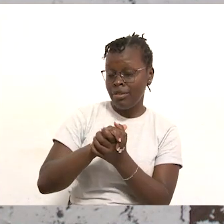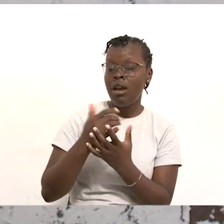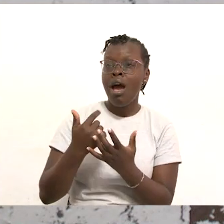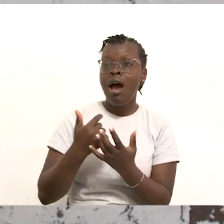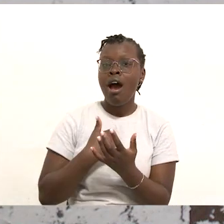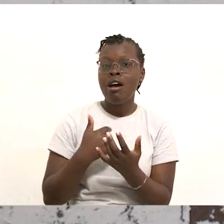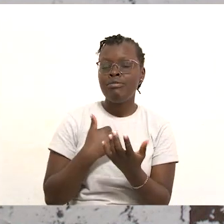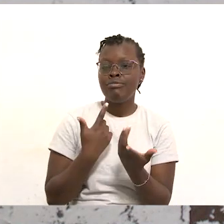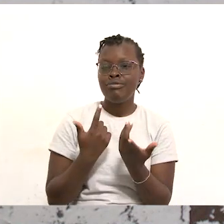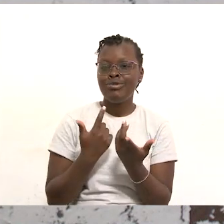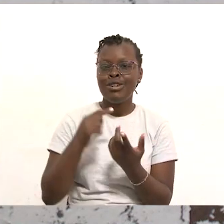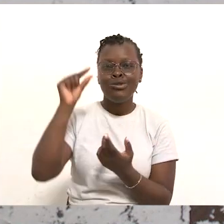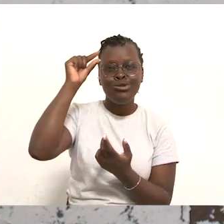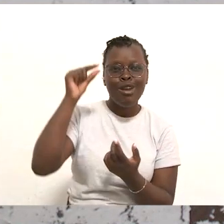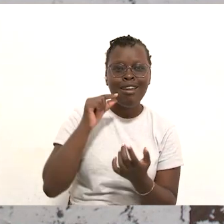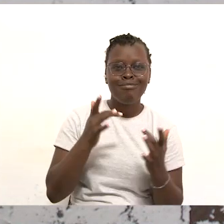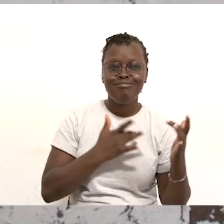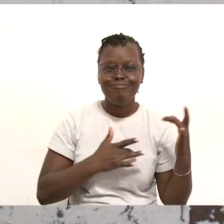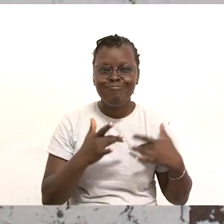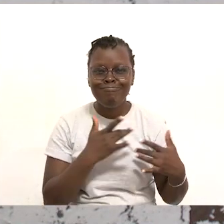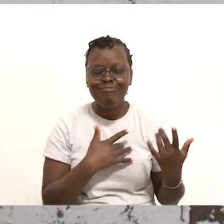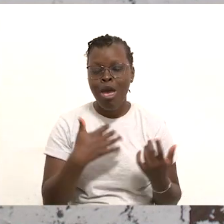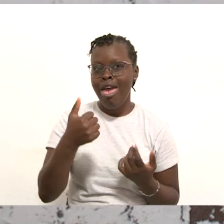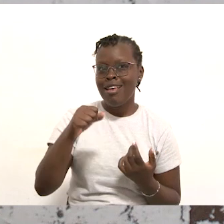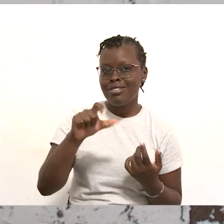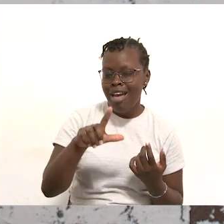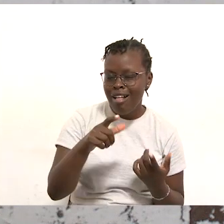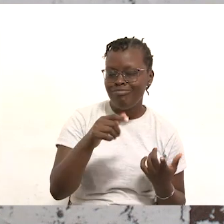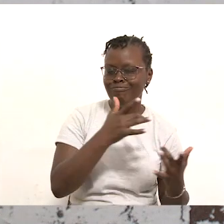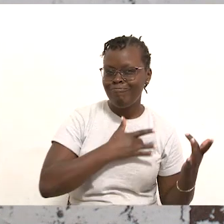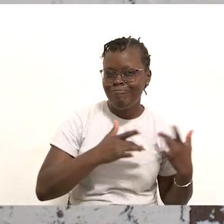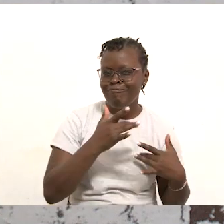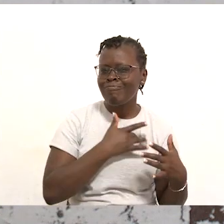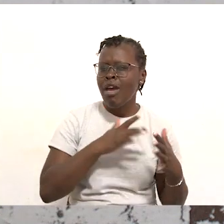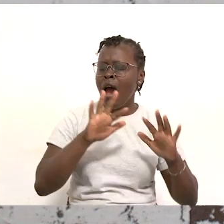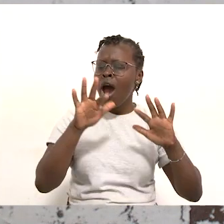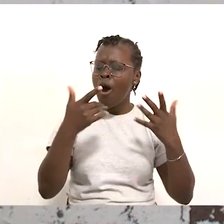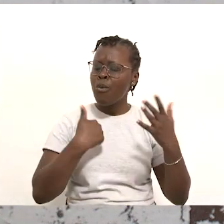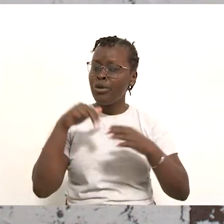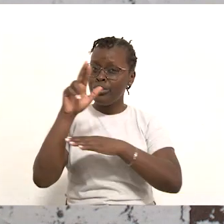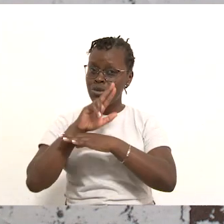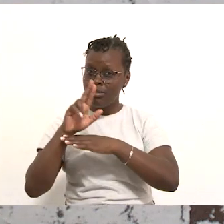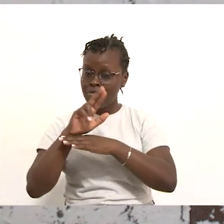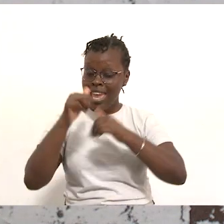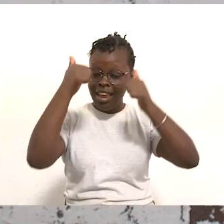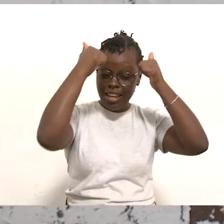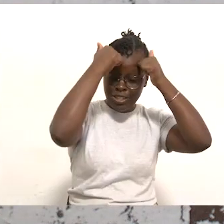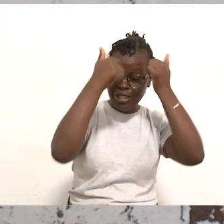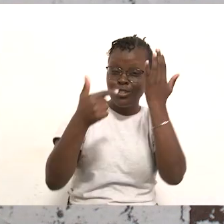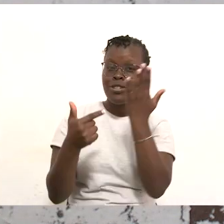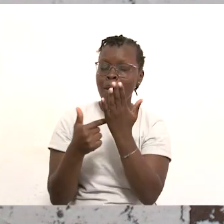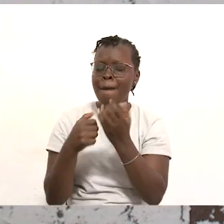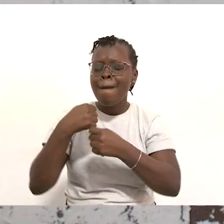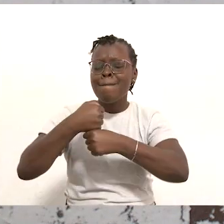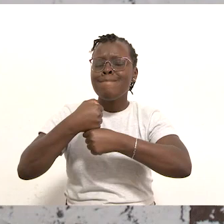will be priorities: gender considerations, ASL regions. So, Stephen, how can we use educational technology to